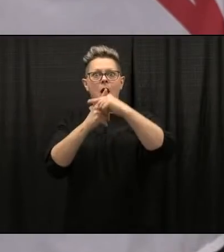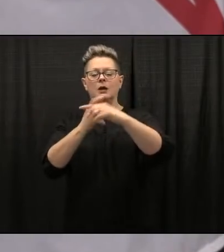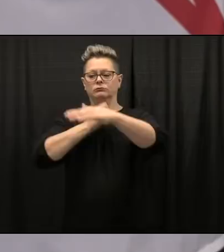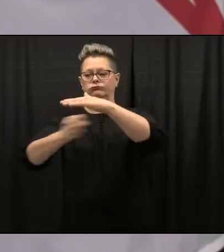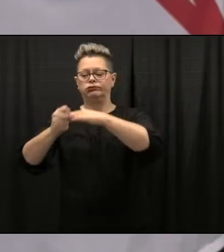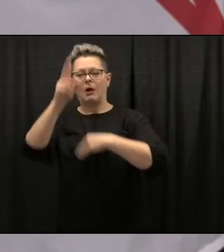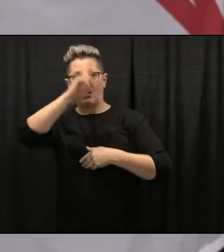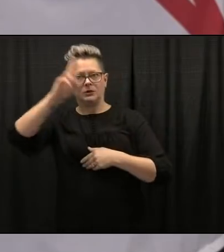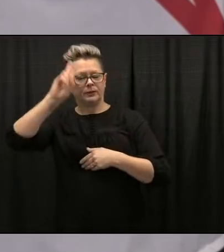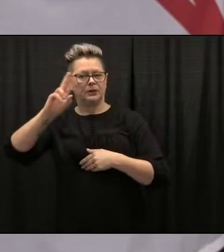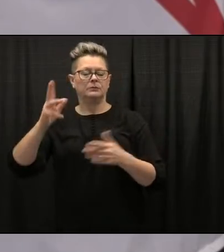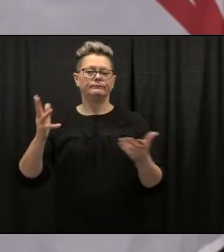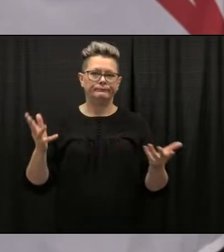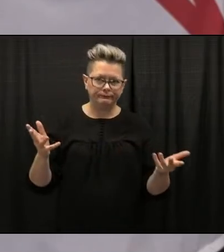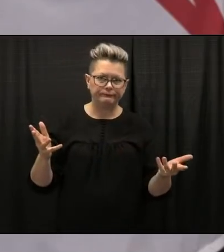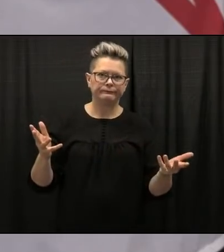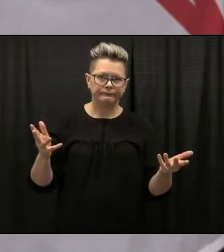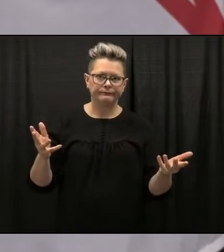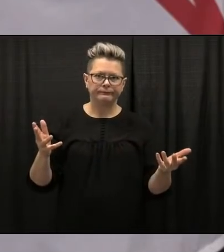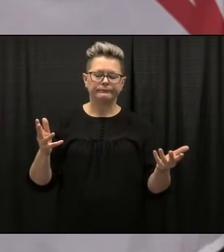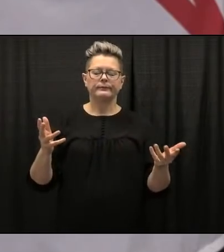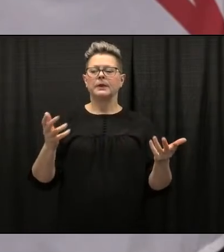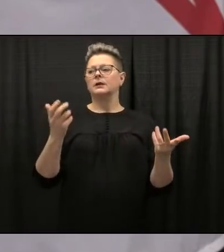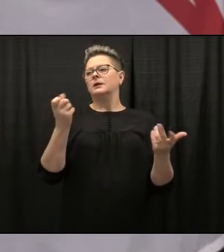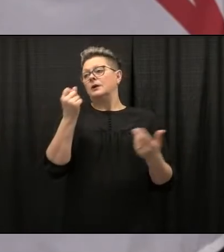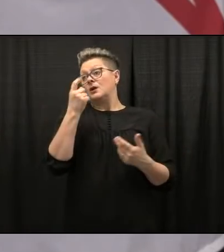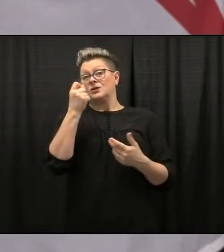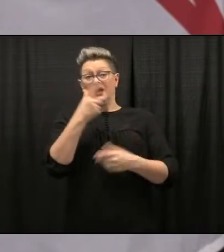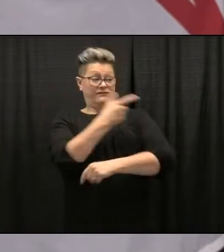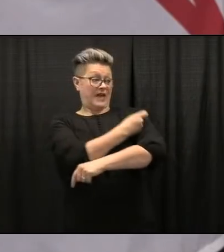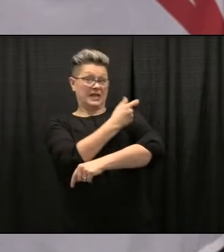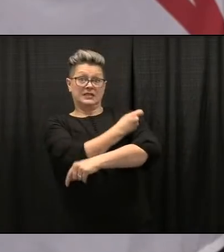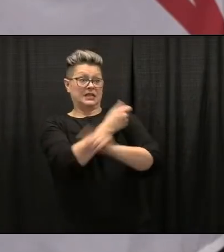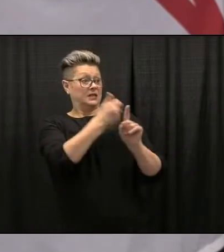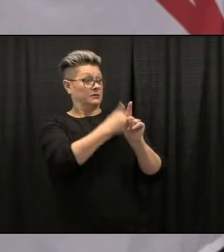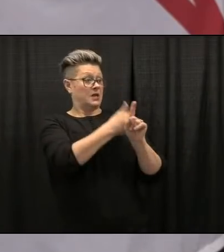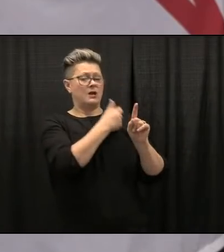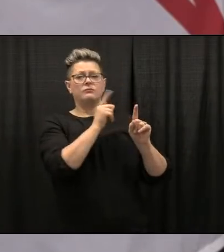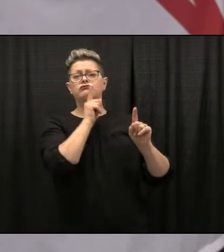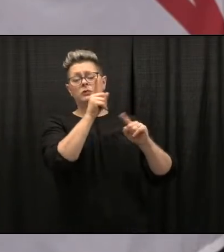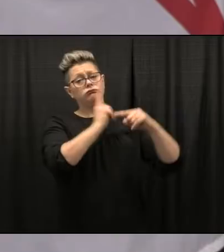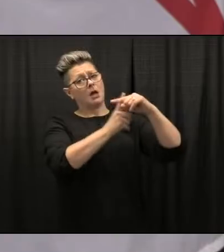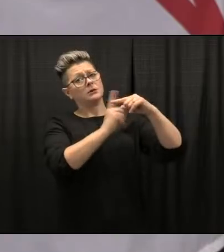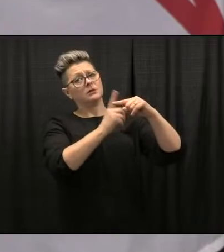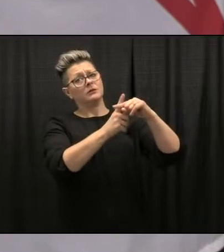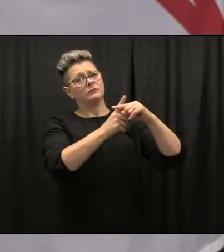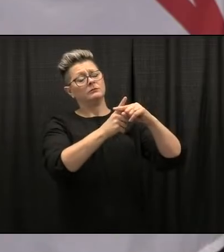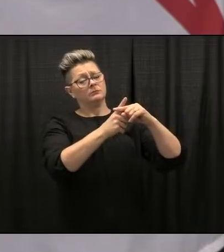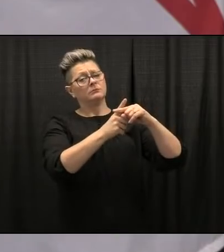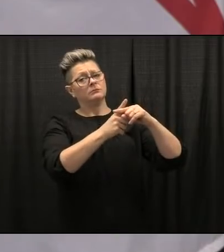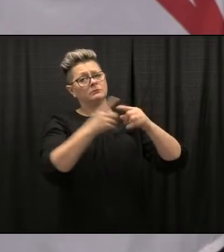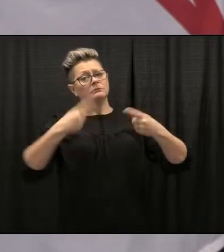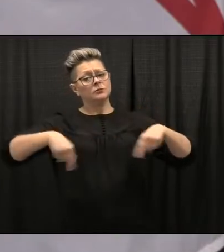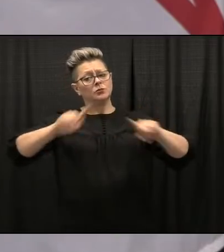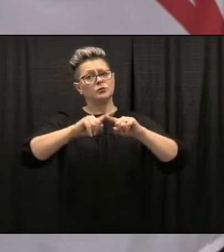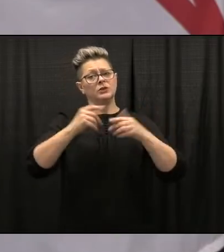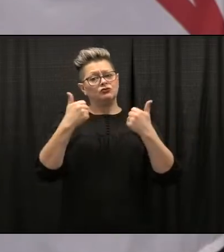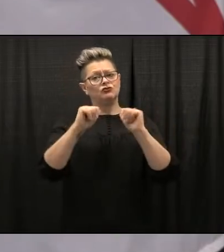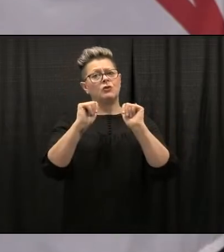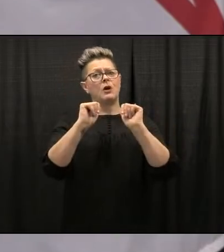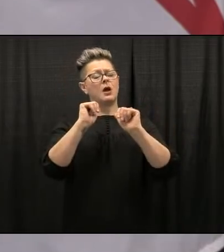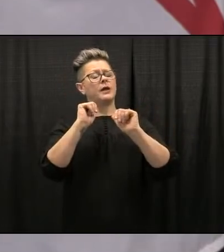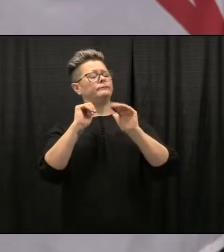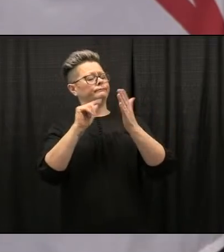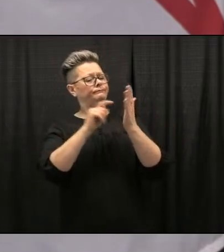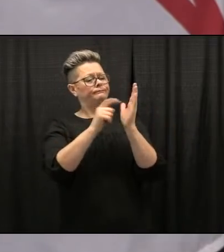unvaccinated. So the vaccines do work, and we are considering all options with respect to the Vax